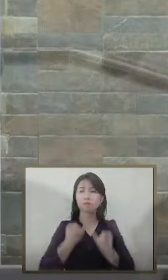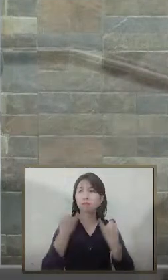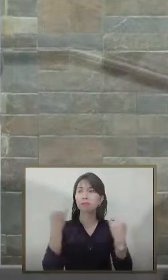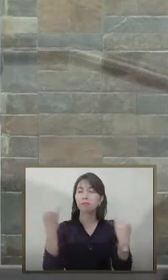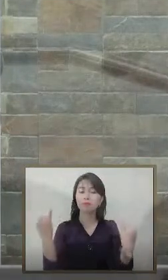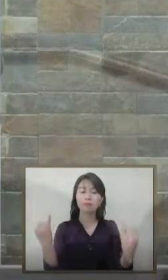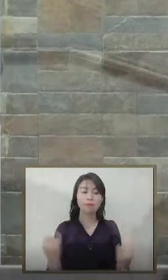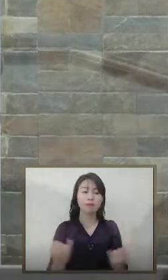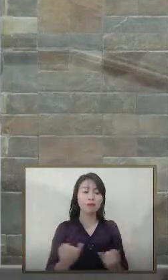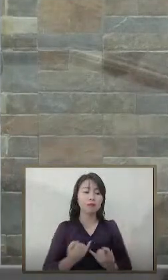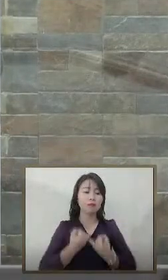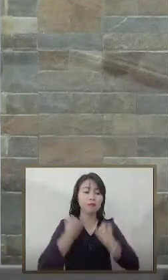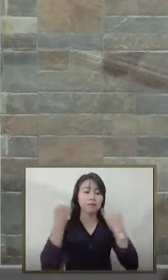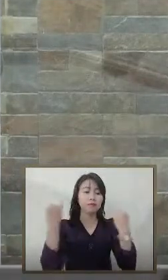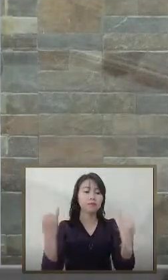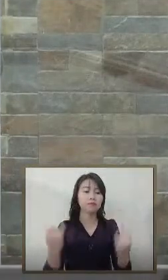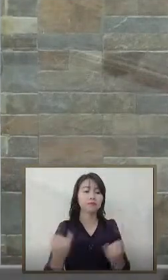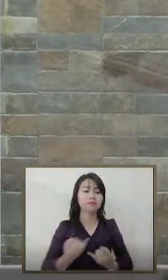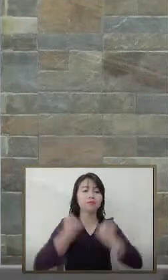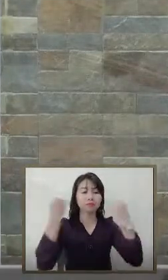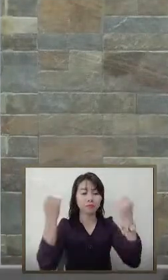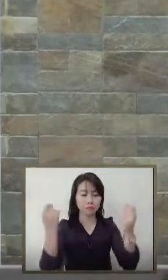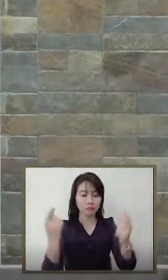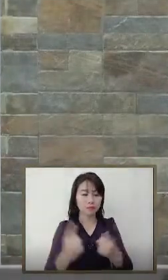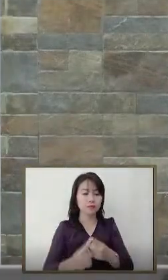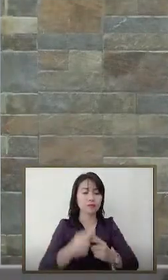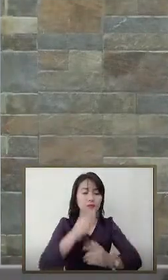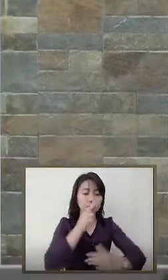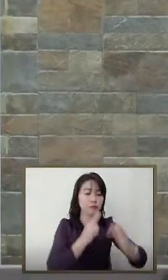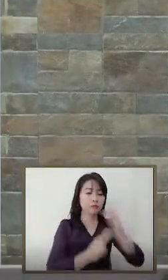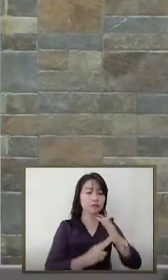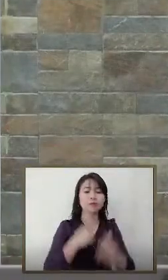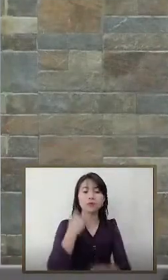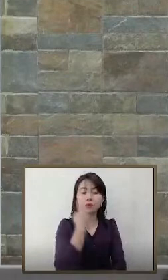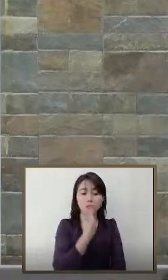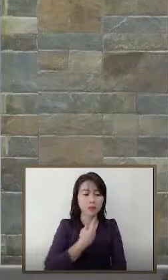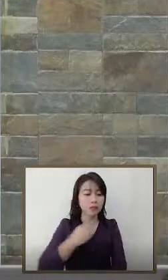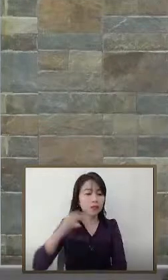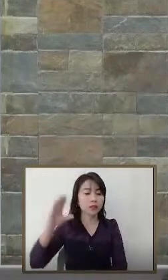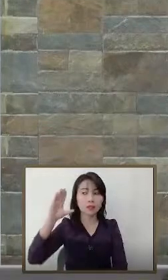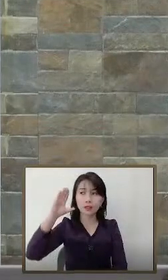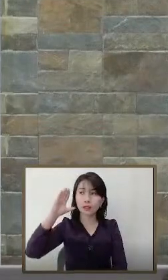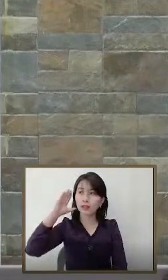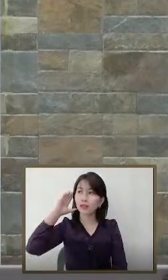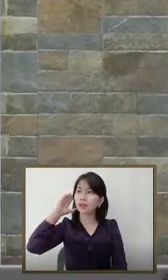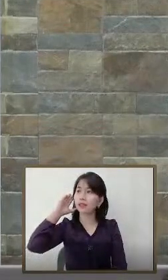everlasting joy. To the humble who will